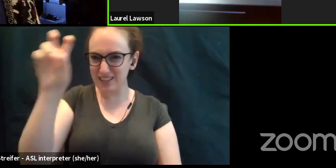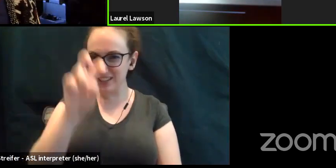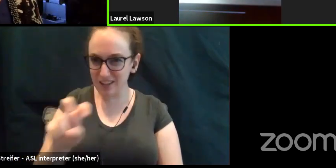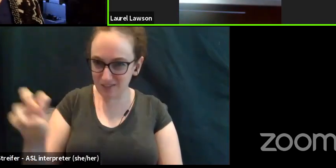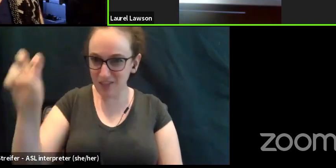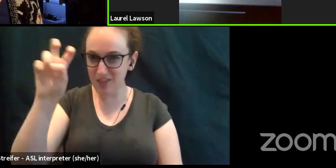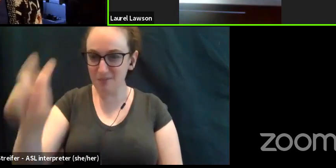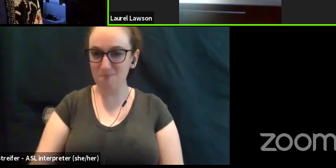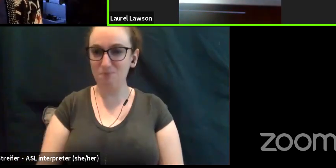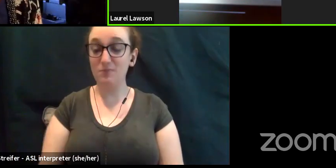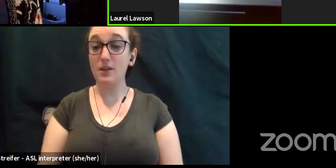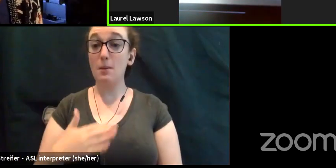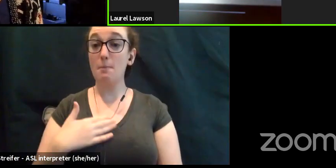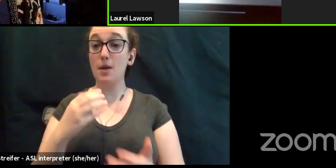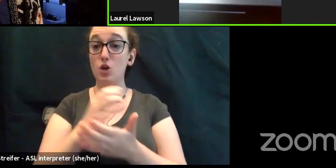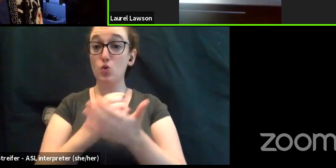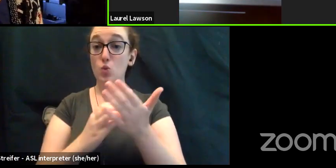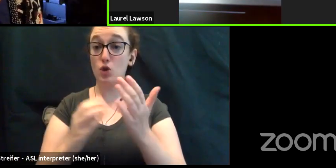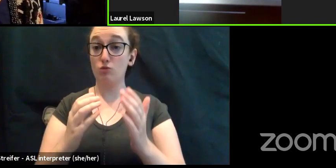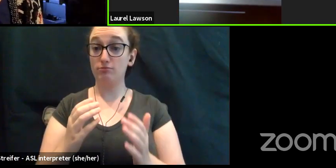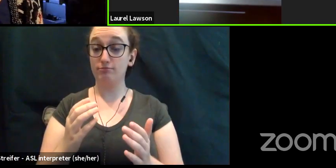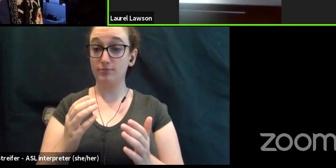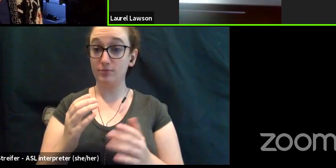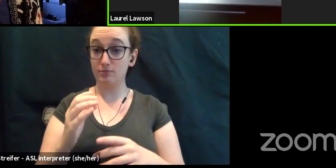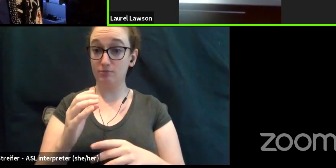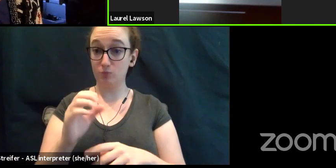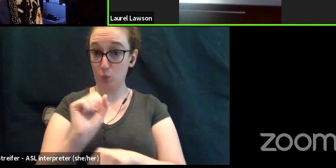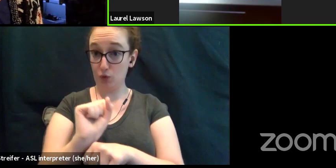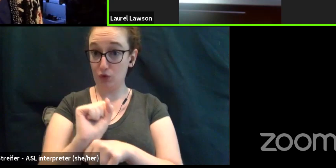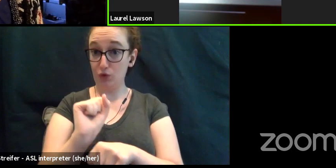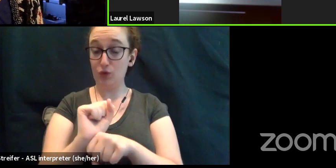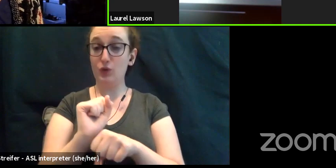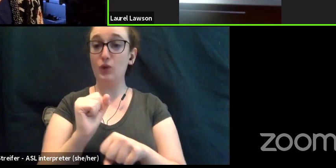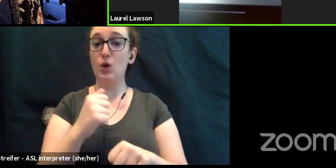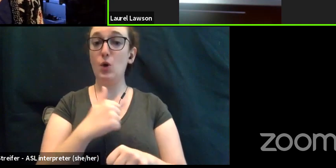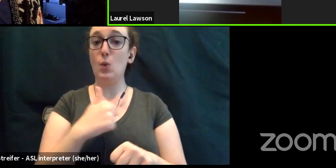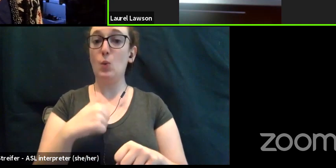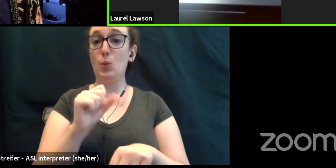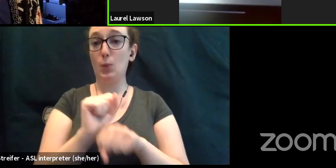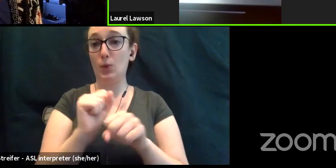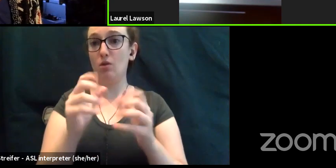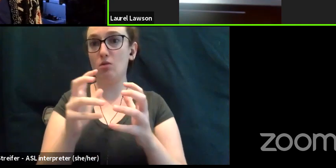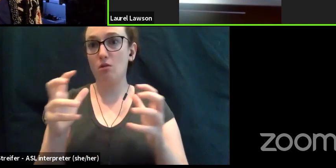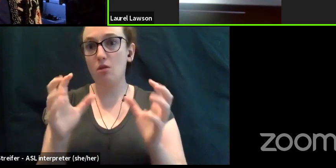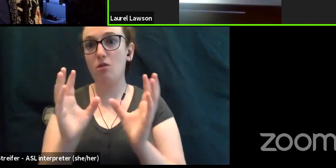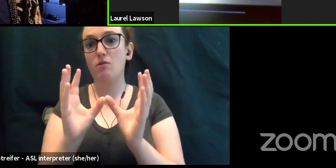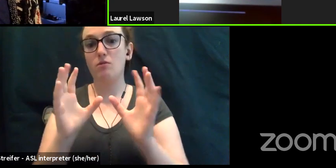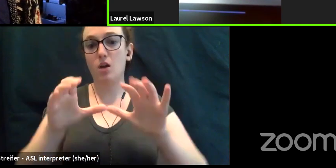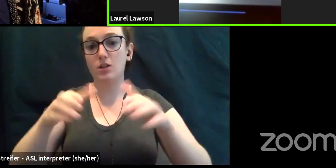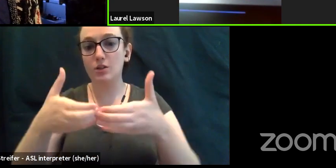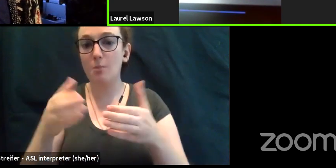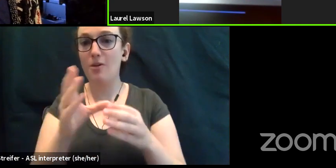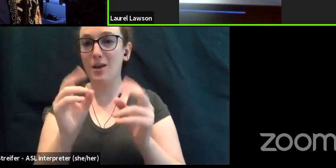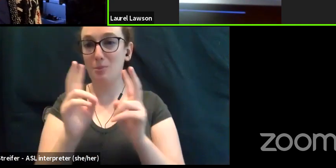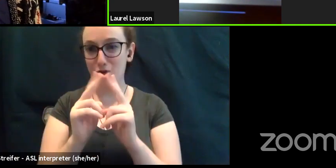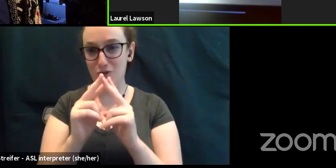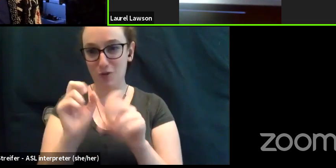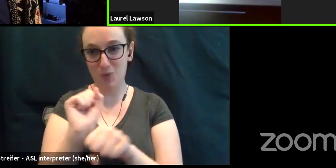My choreographic practice is grounded in ensemble and partnering.